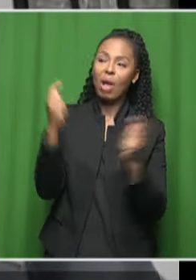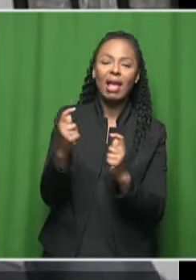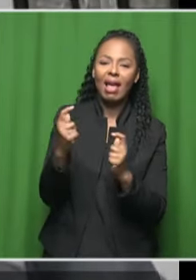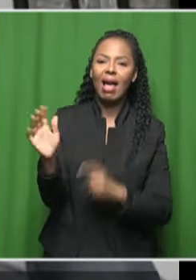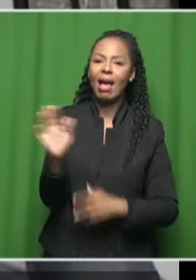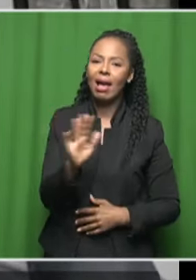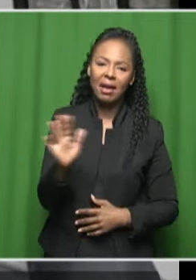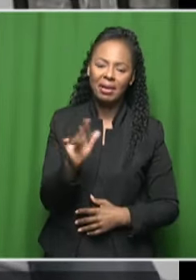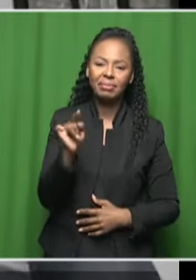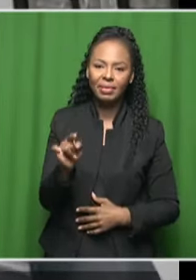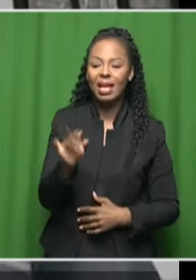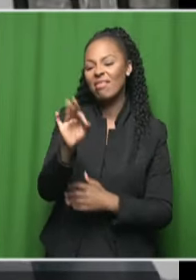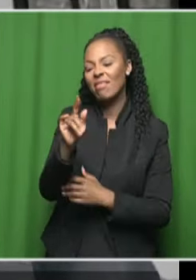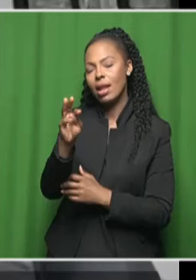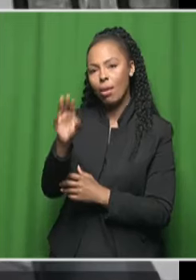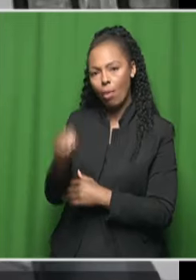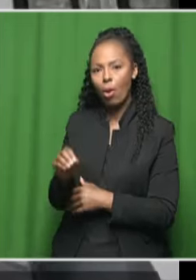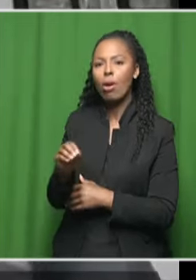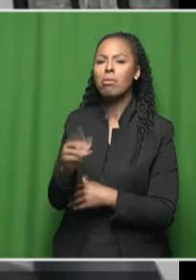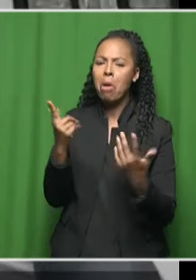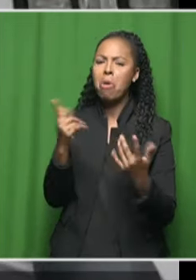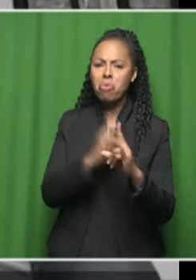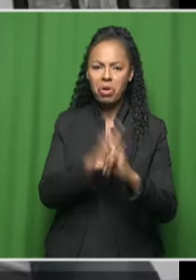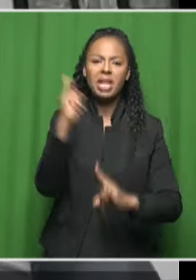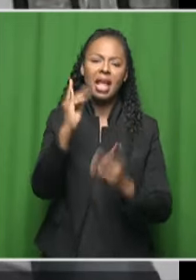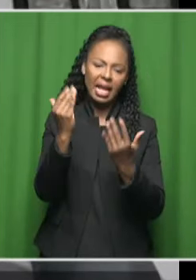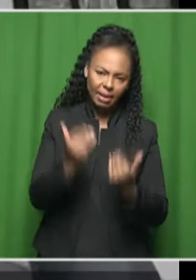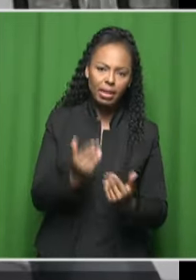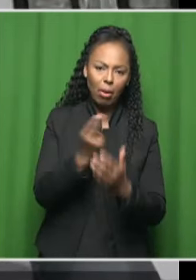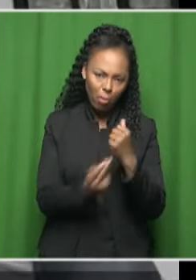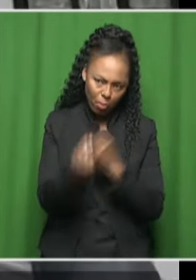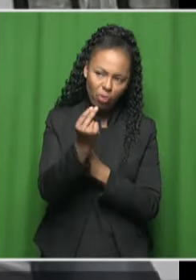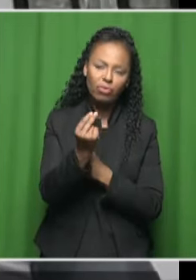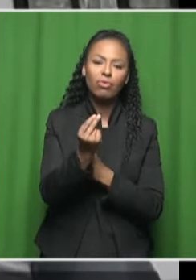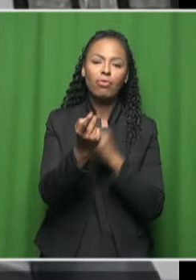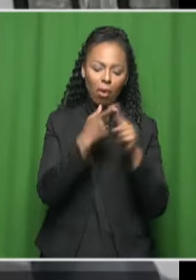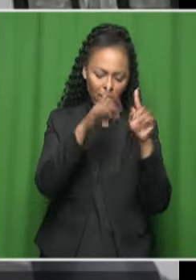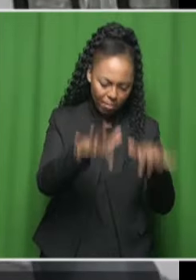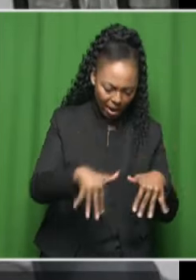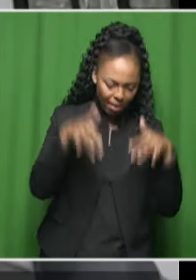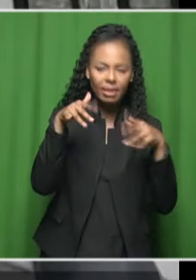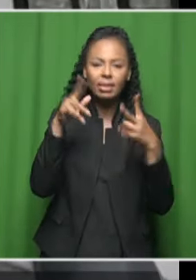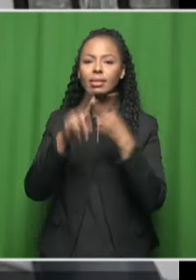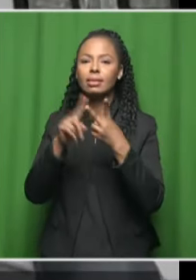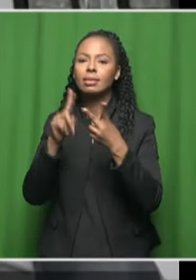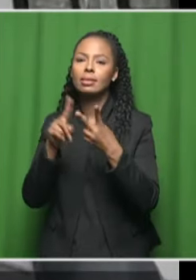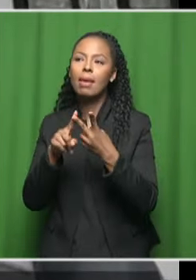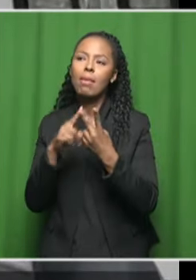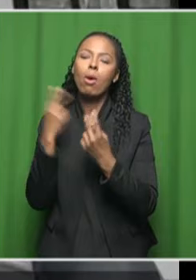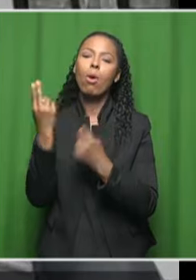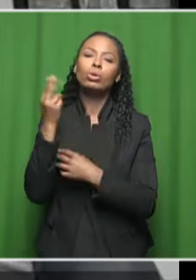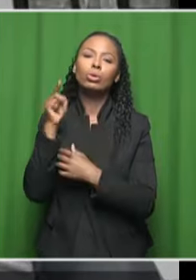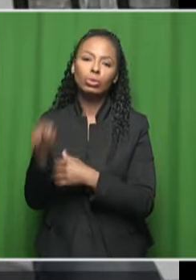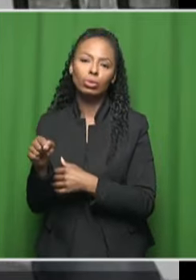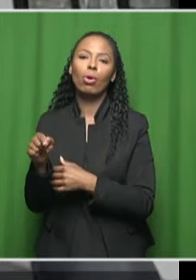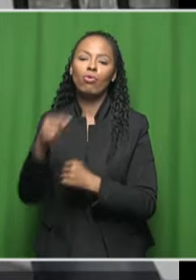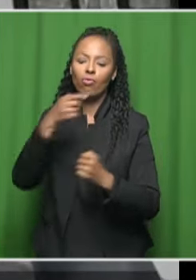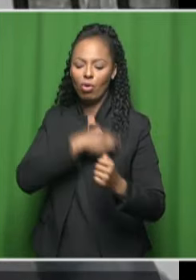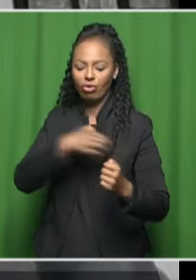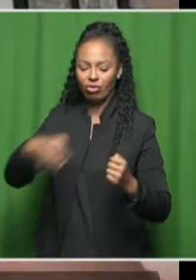Frelimo's candidates are expected to win both in parliament as well as in the presidential